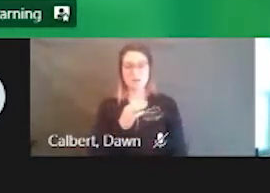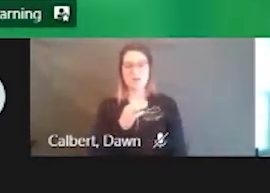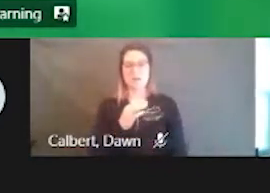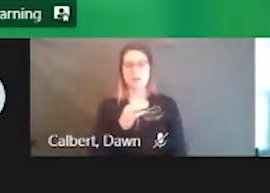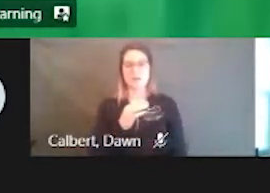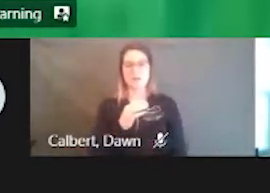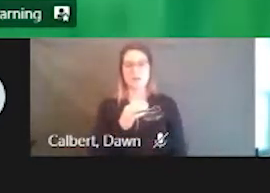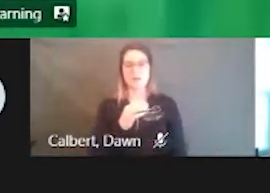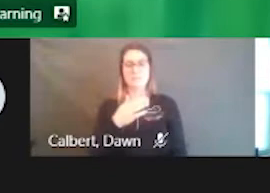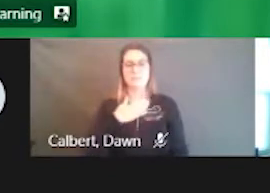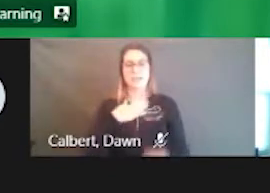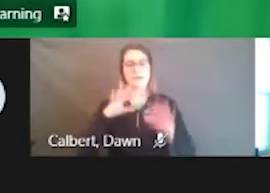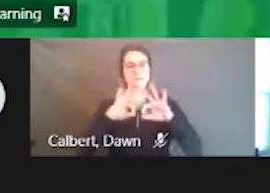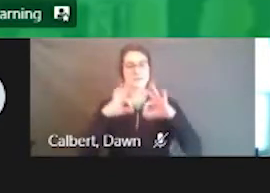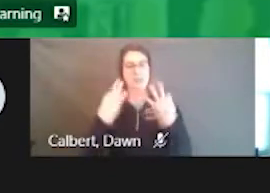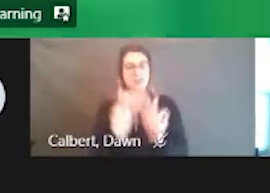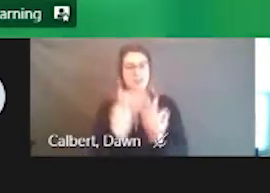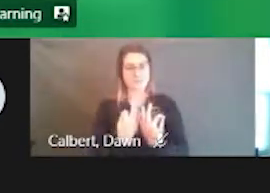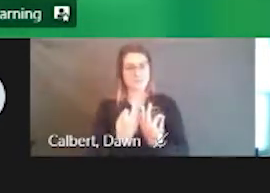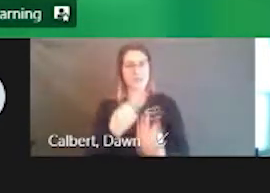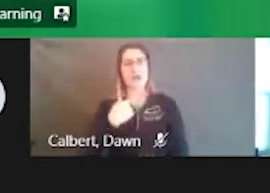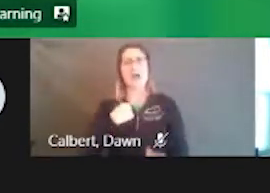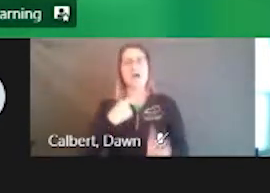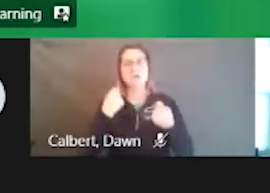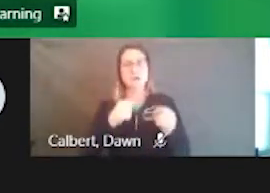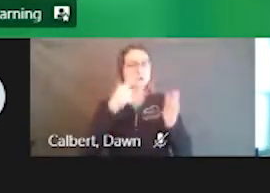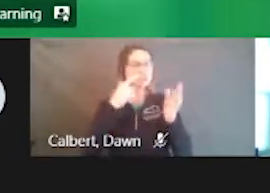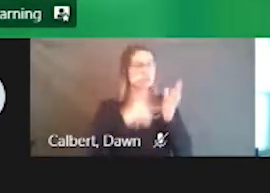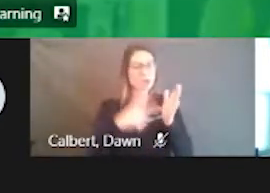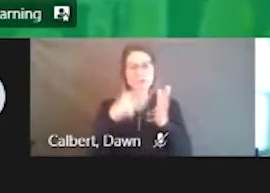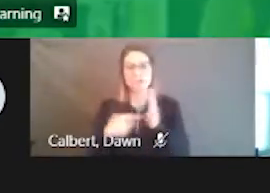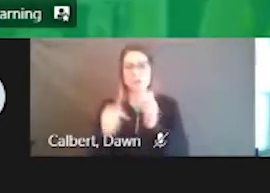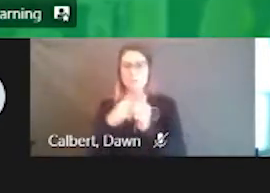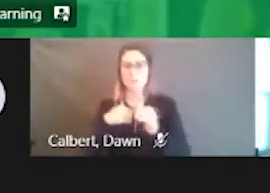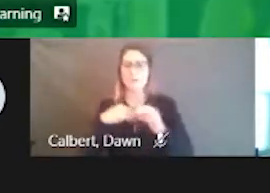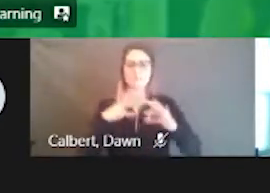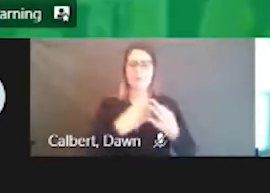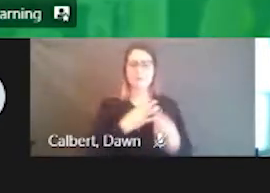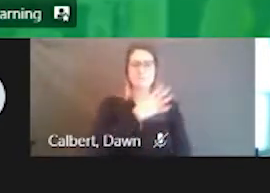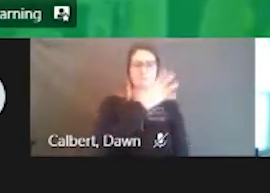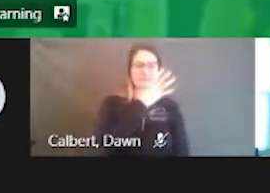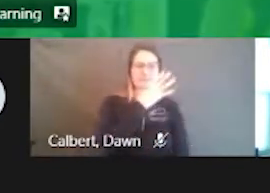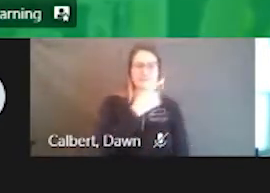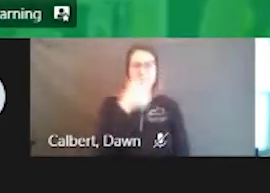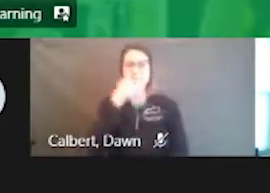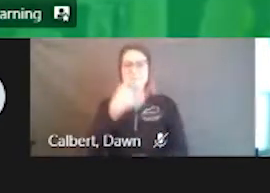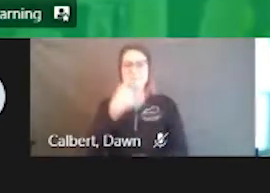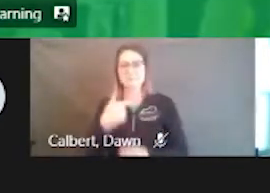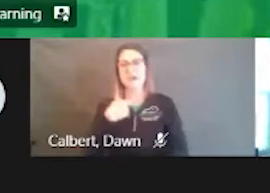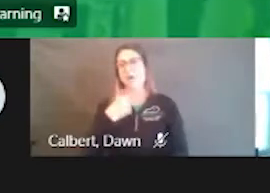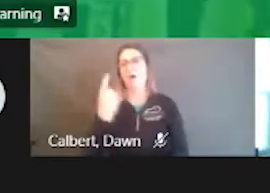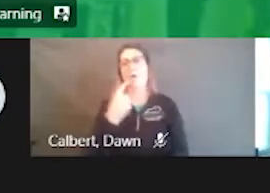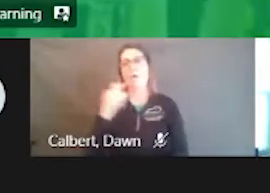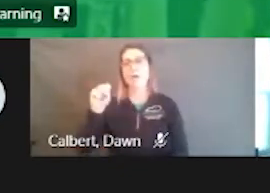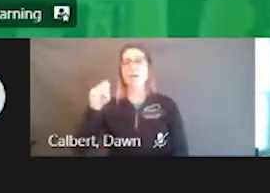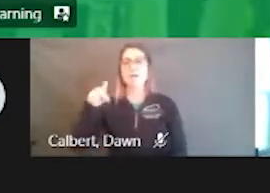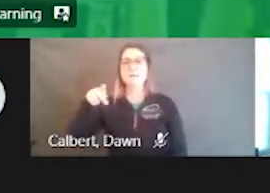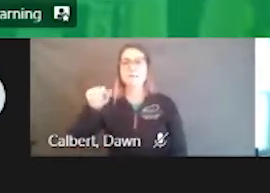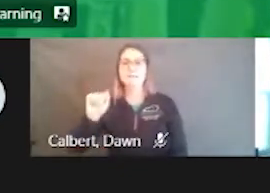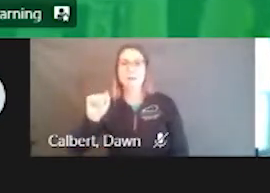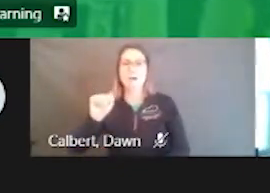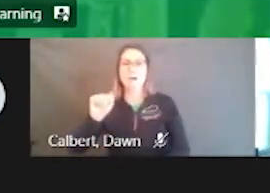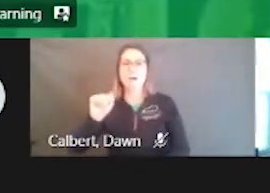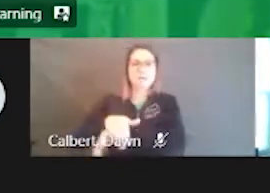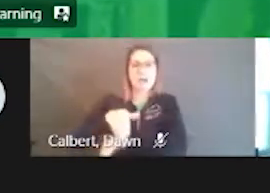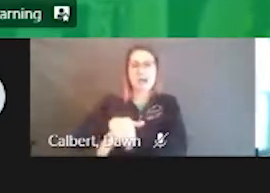my family and making sure that they're mentally okay. So with my mom and my sister, I hold like spa nights and we talk and just check in with